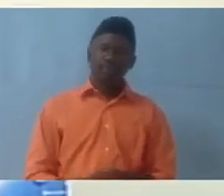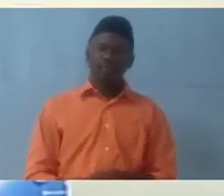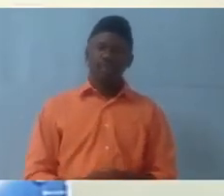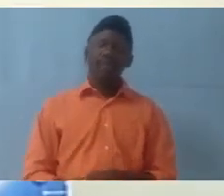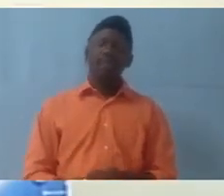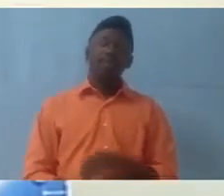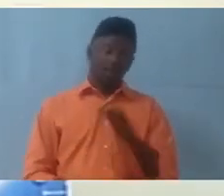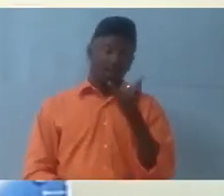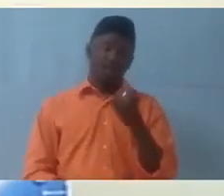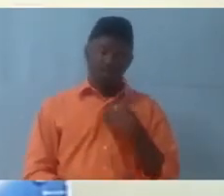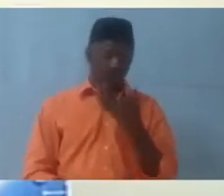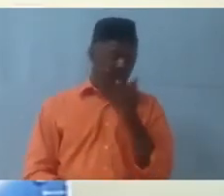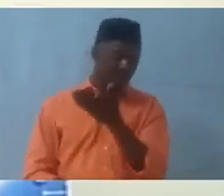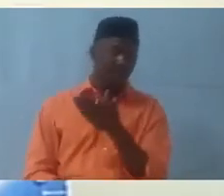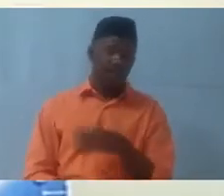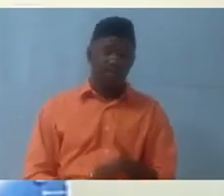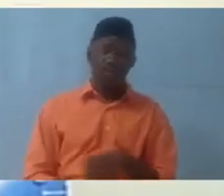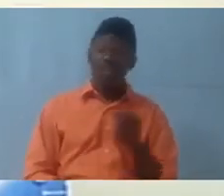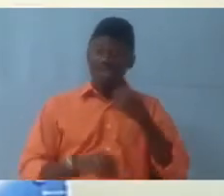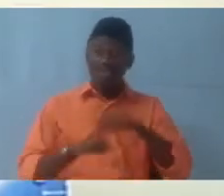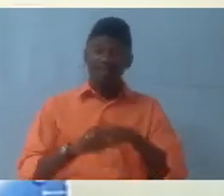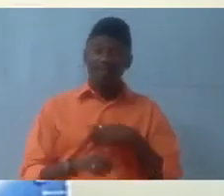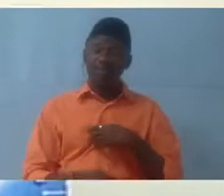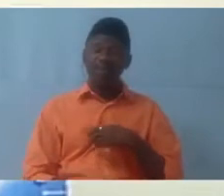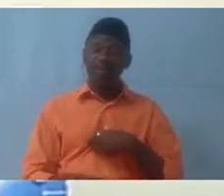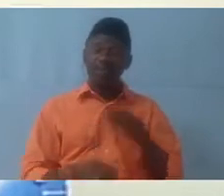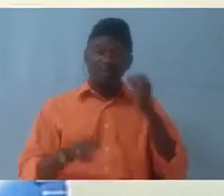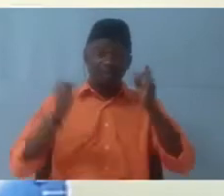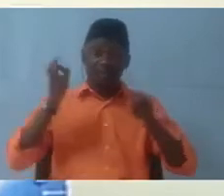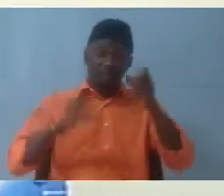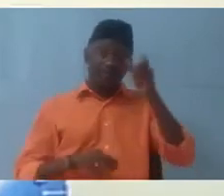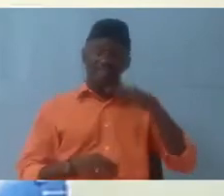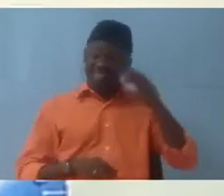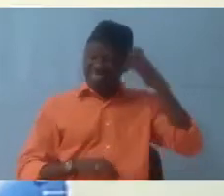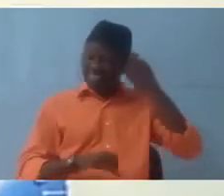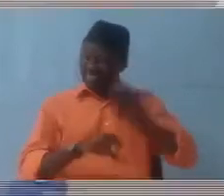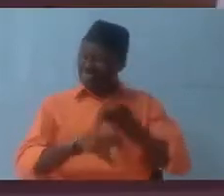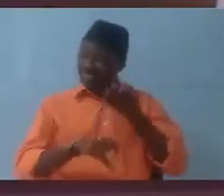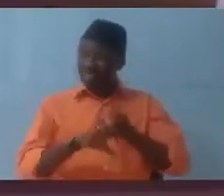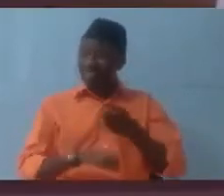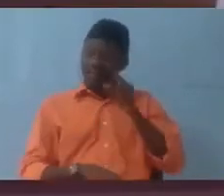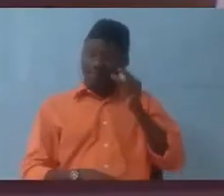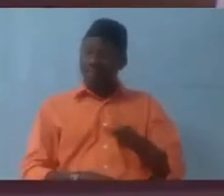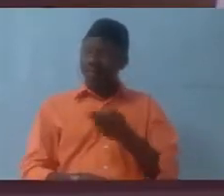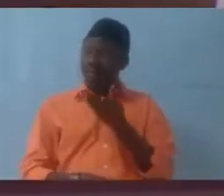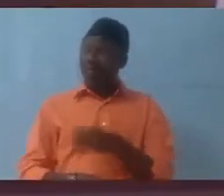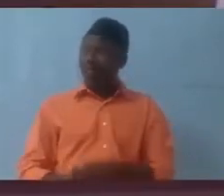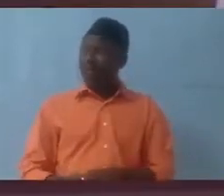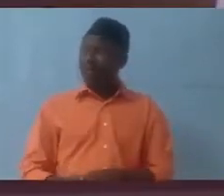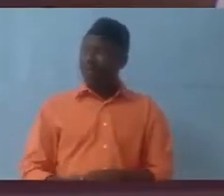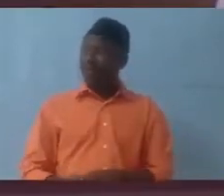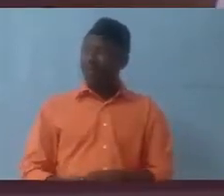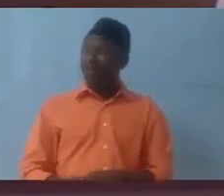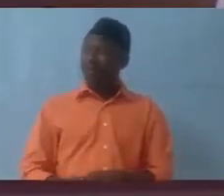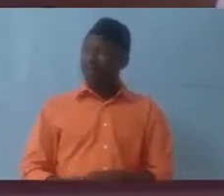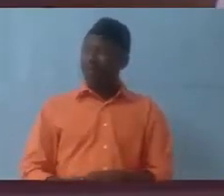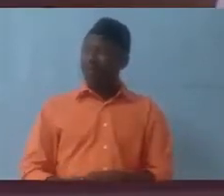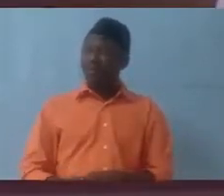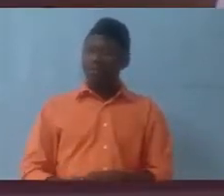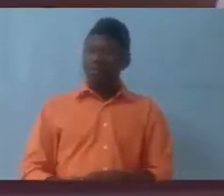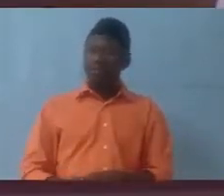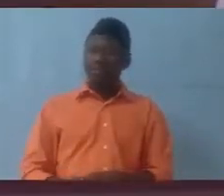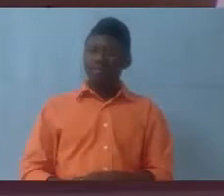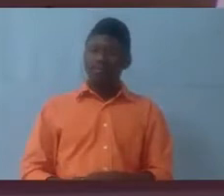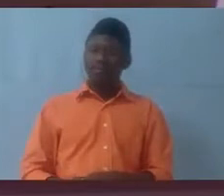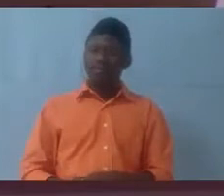the time ndax moy gisone nañ ne ci magistrate yu deugar bop yi ci la bokon yes so see, your lead counsel has just brought me to order I think I'm in the court that's why